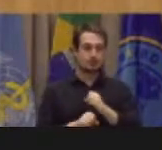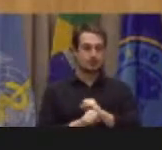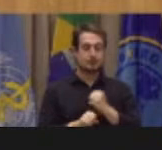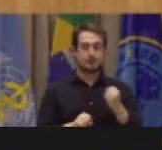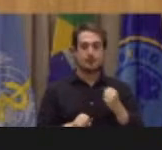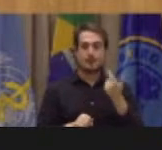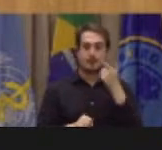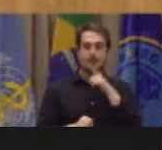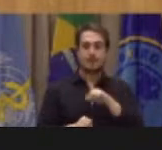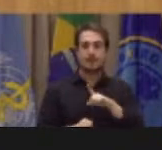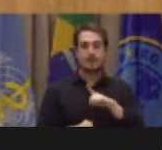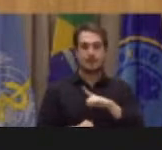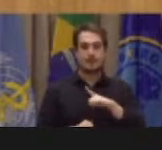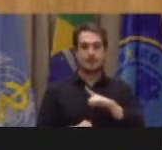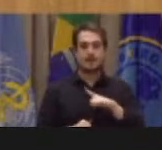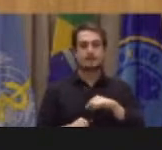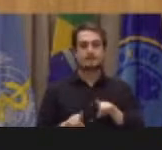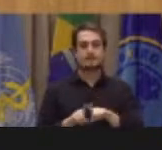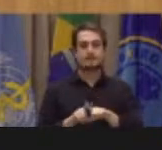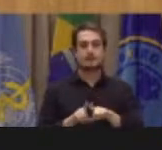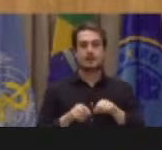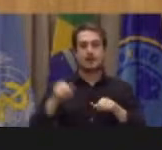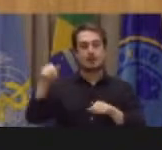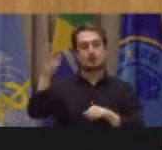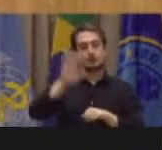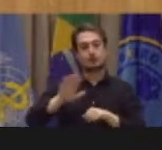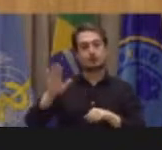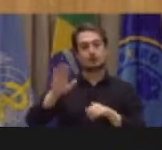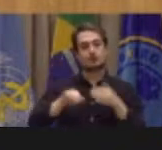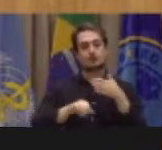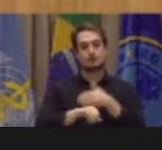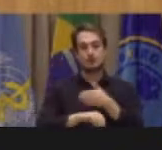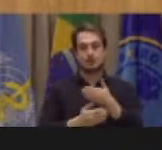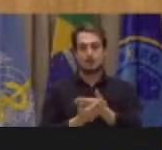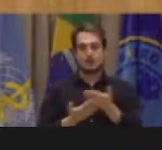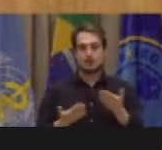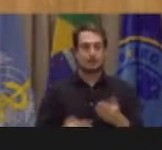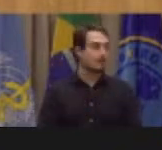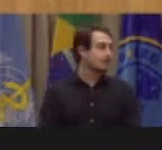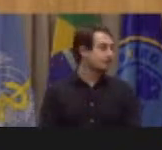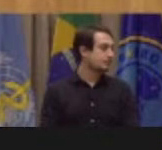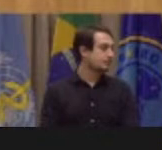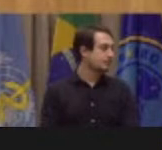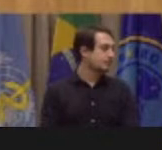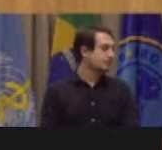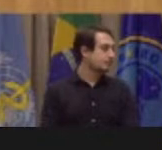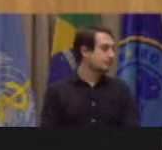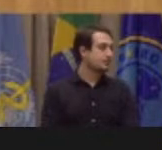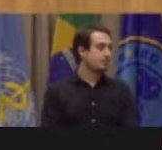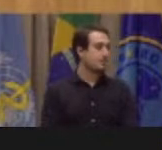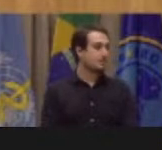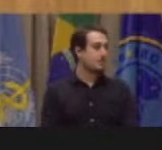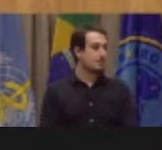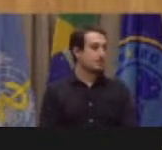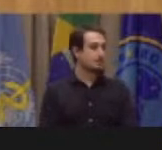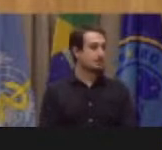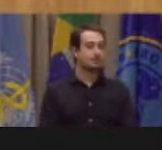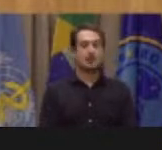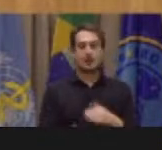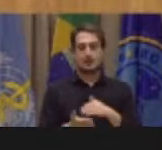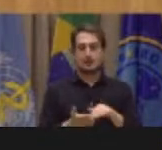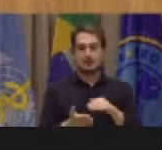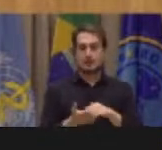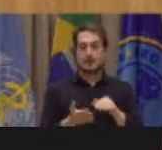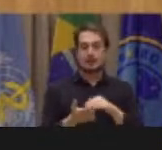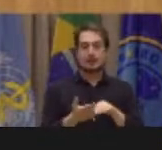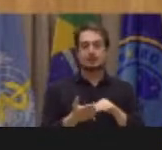was very good for us. The North region participating here with us. And then the